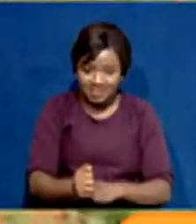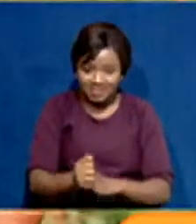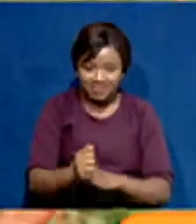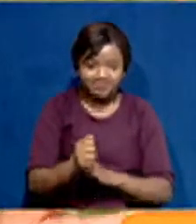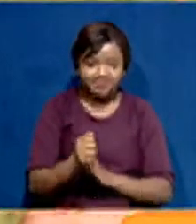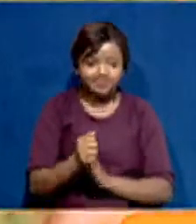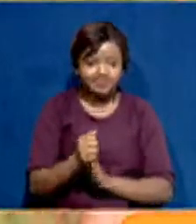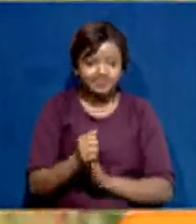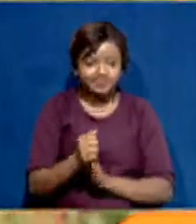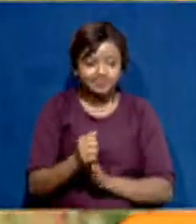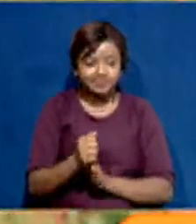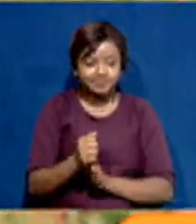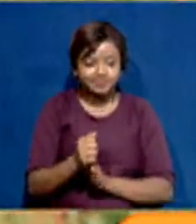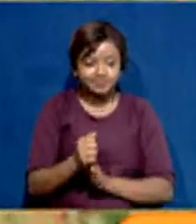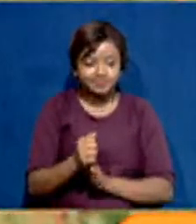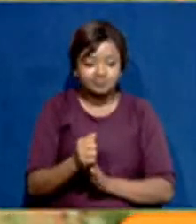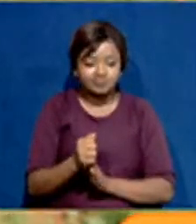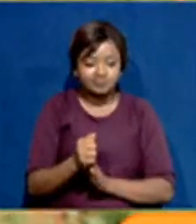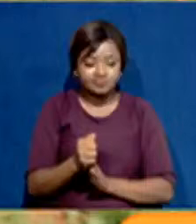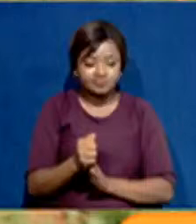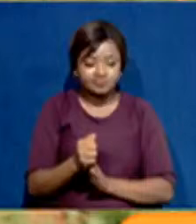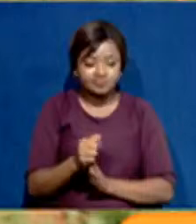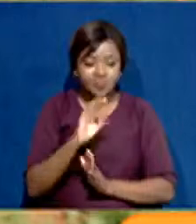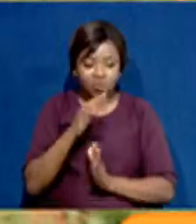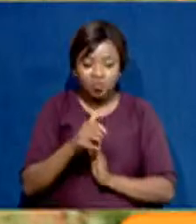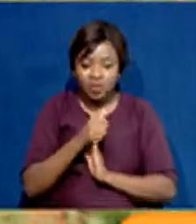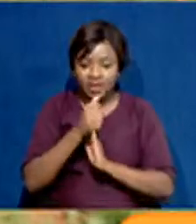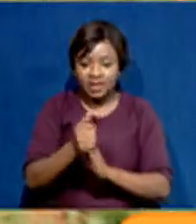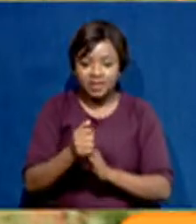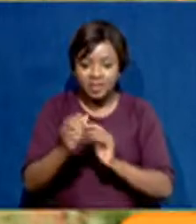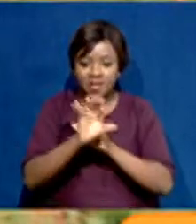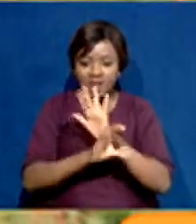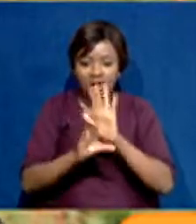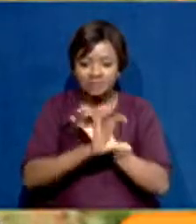hizo inji zinaendelea